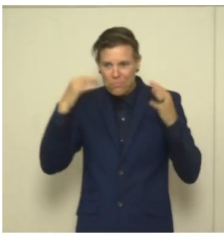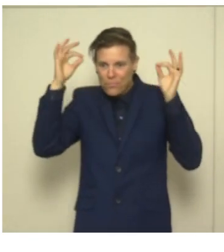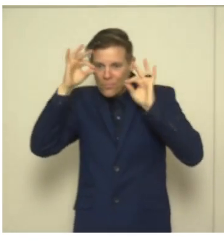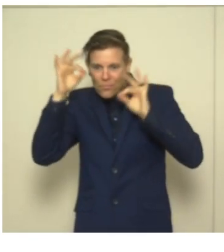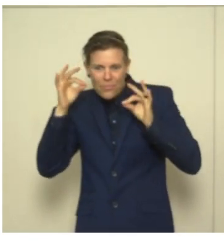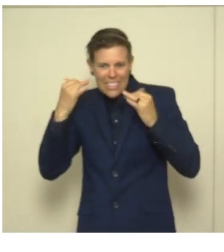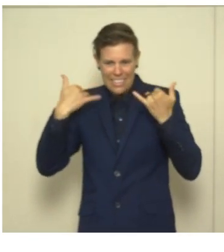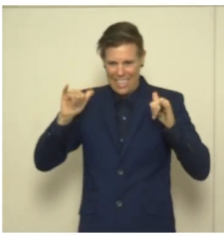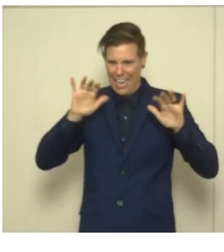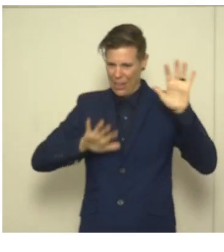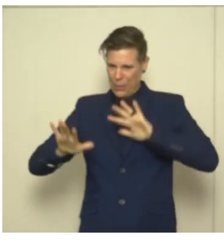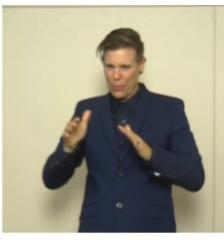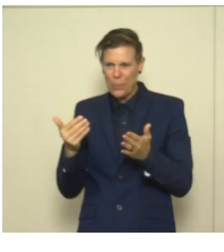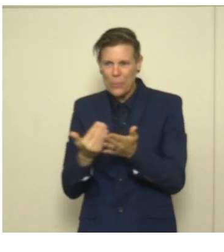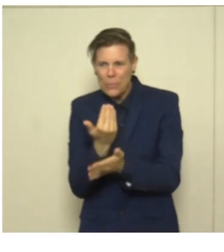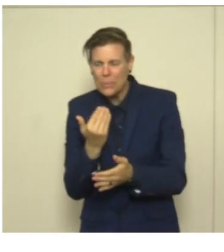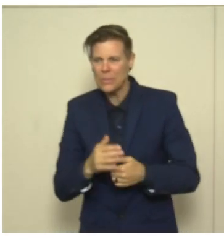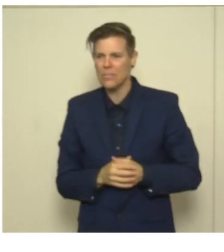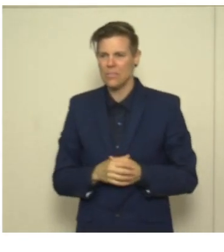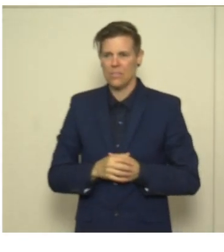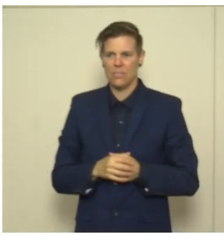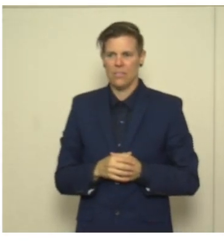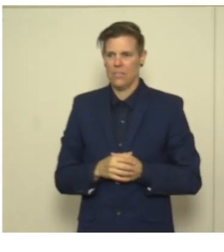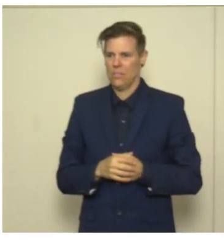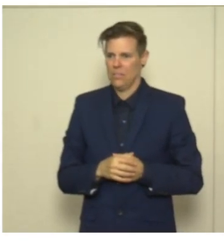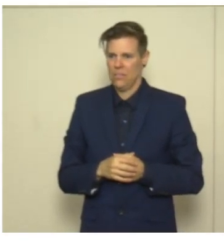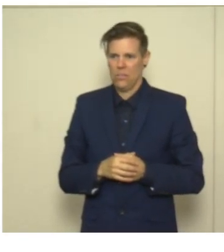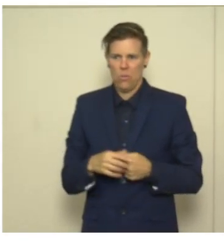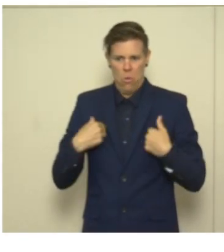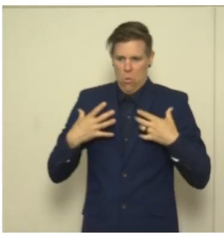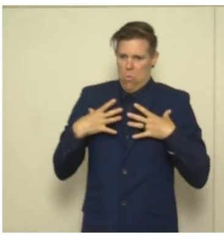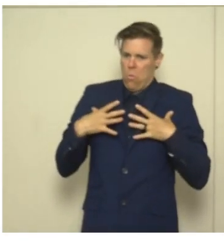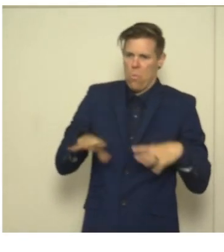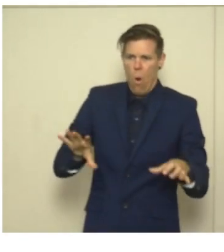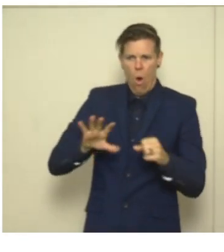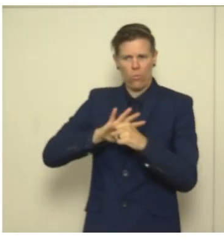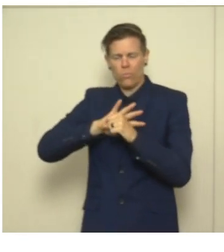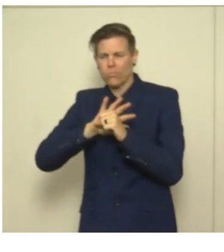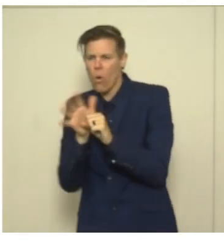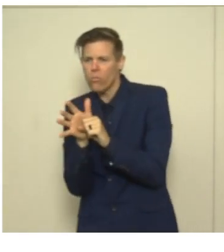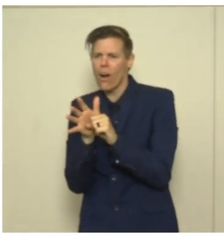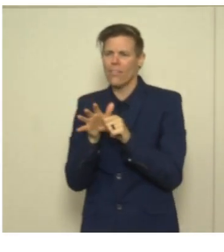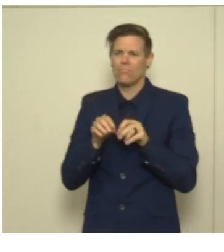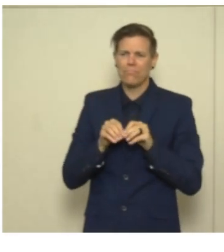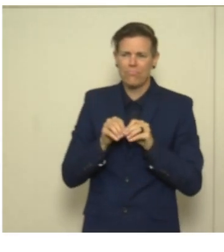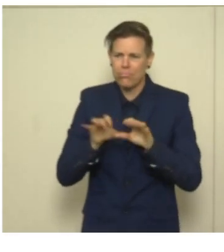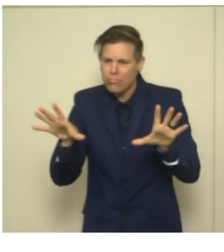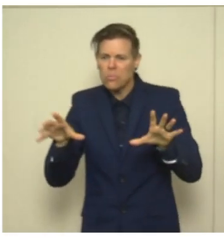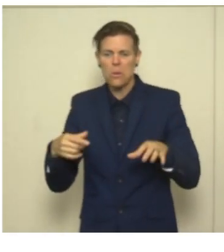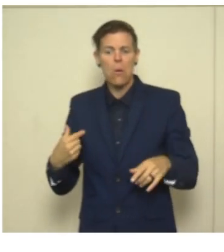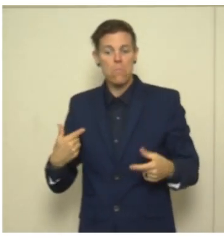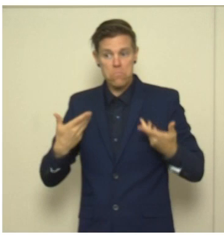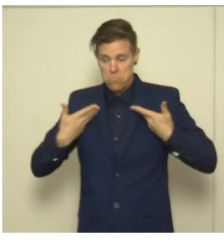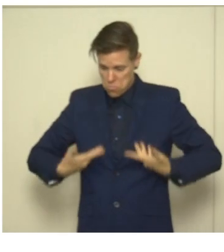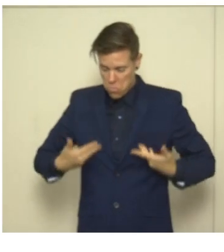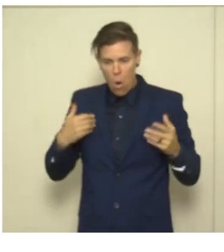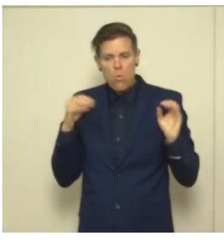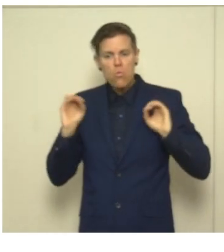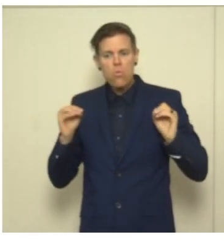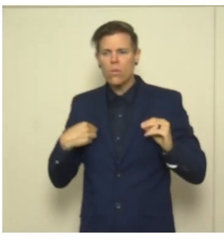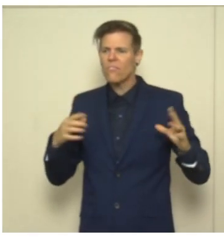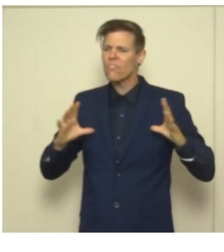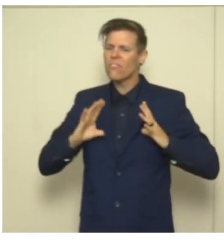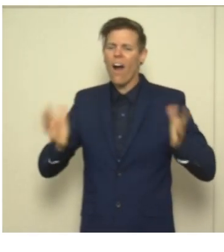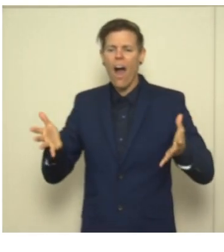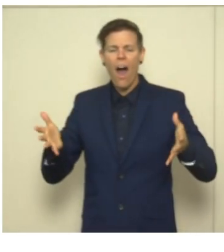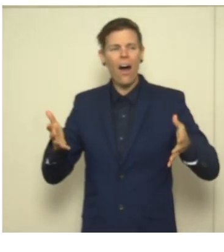if you're asymptomatic for the entire time or you have minimal light symptoms. It is dangerous,